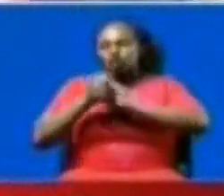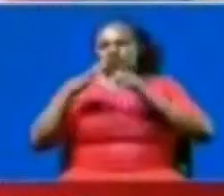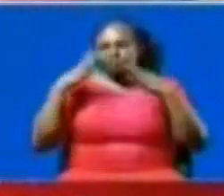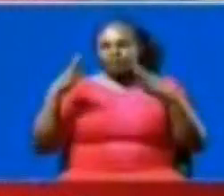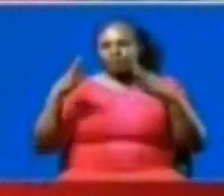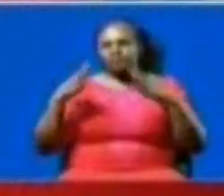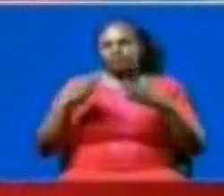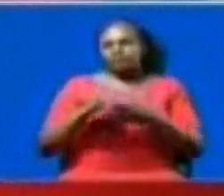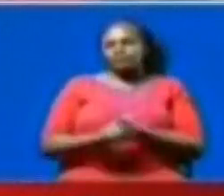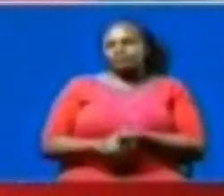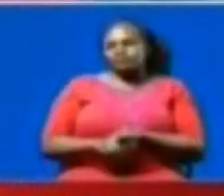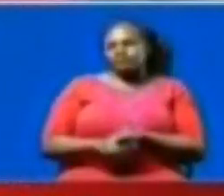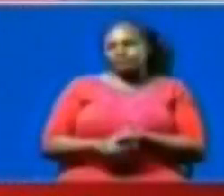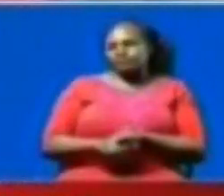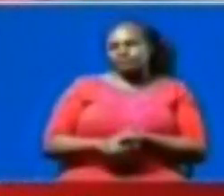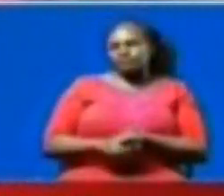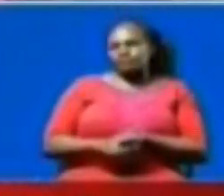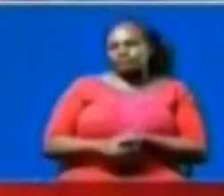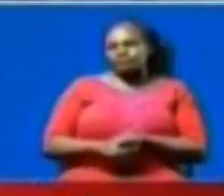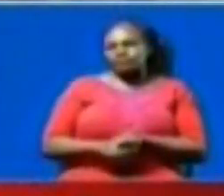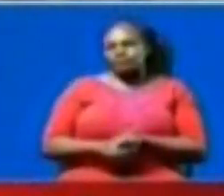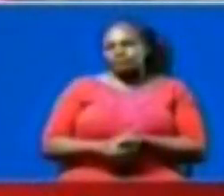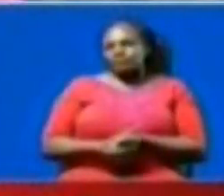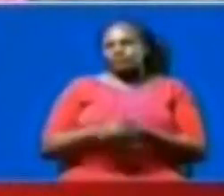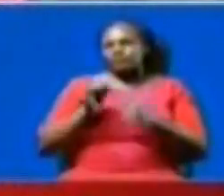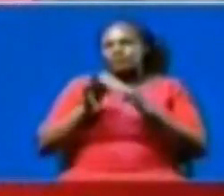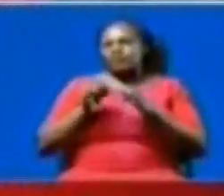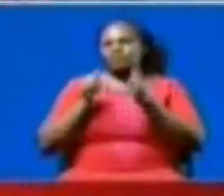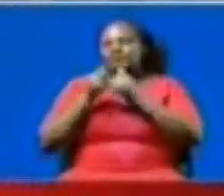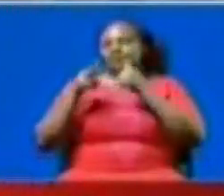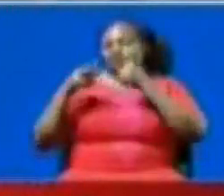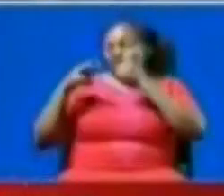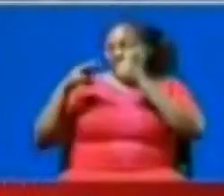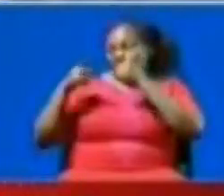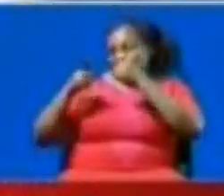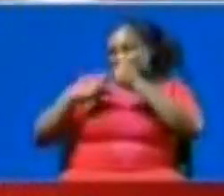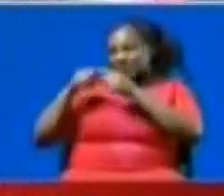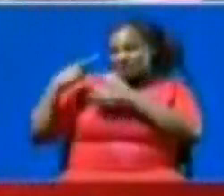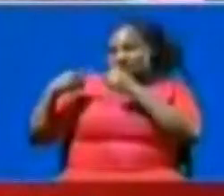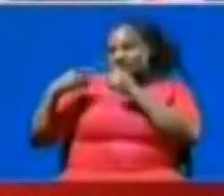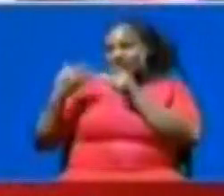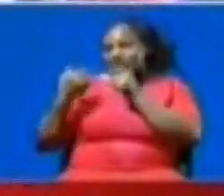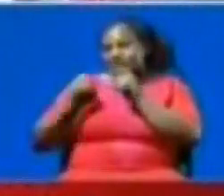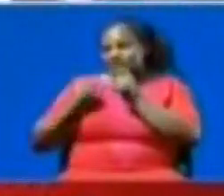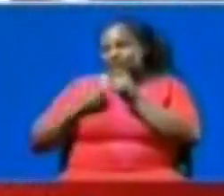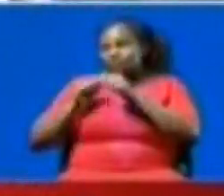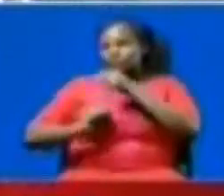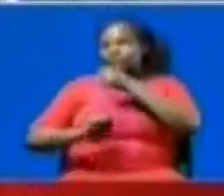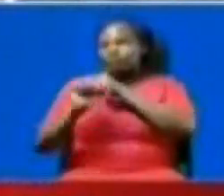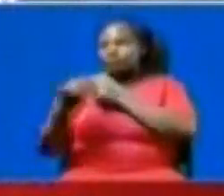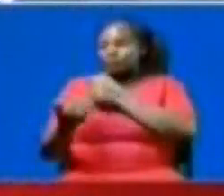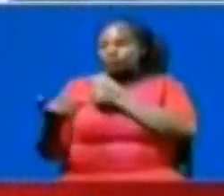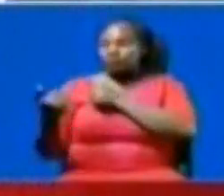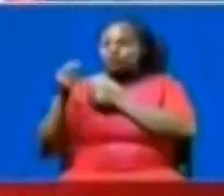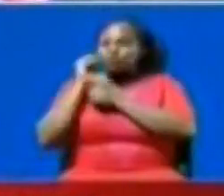if it inspires other people, that was my main aim. If a 16-year-old girl can support the children's